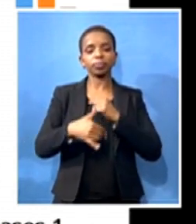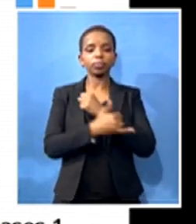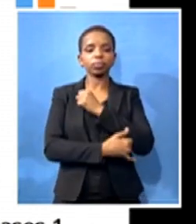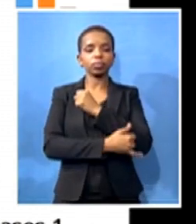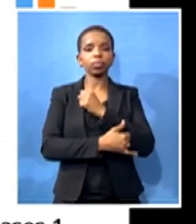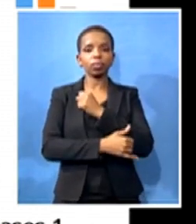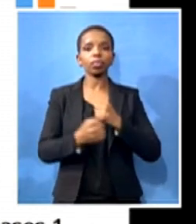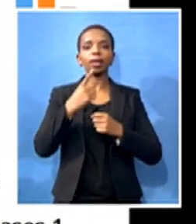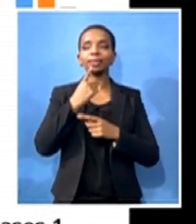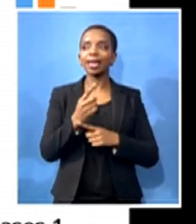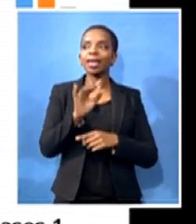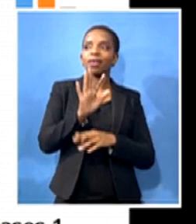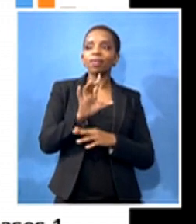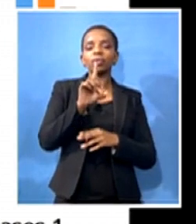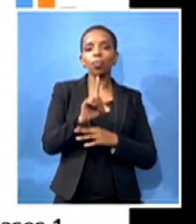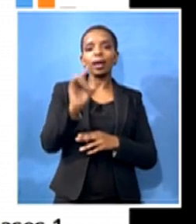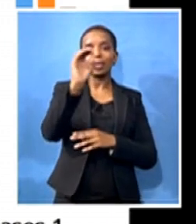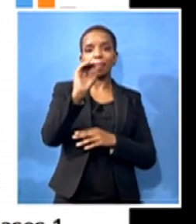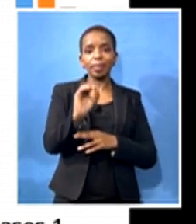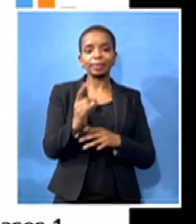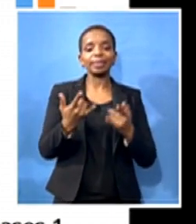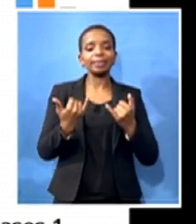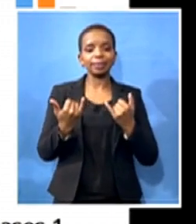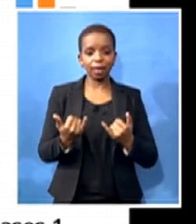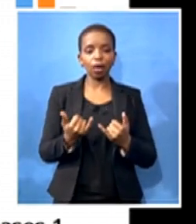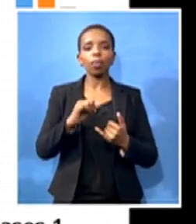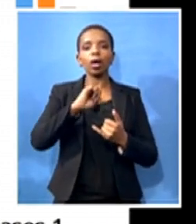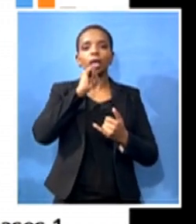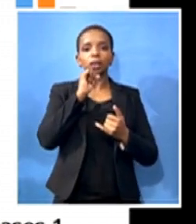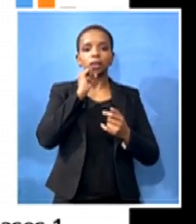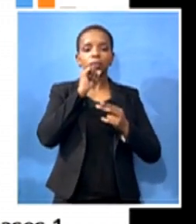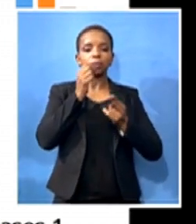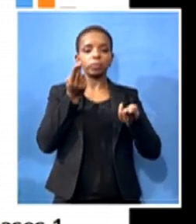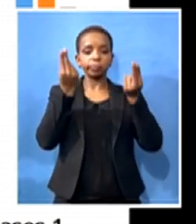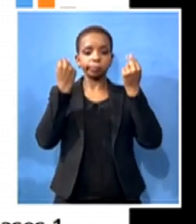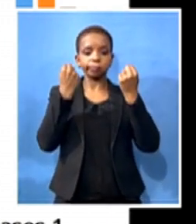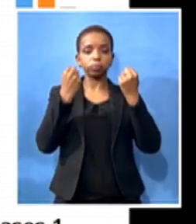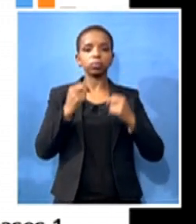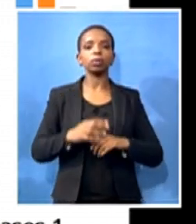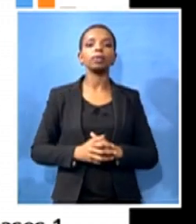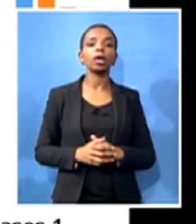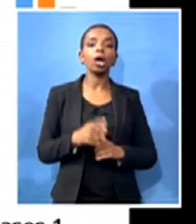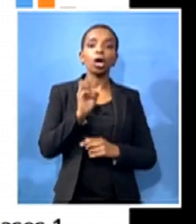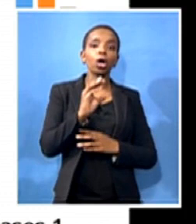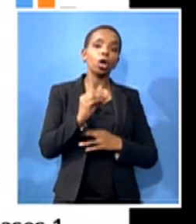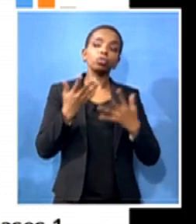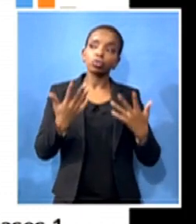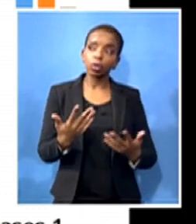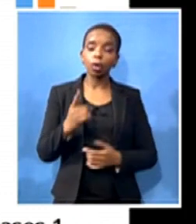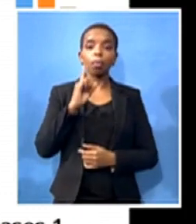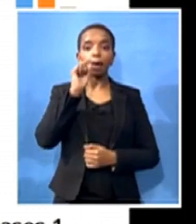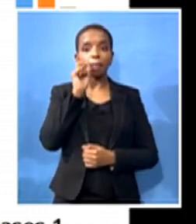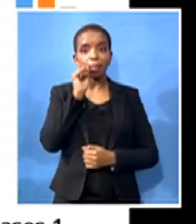51% in the third phase. So males and the elderly have begun to